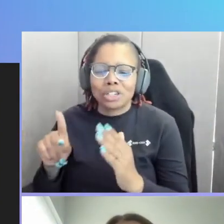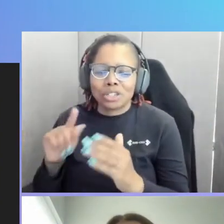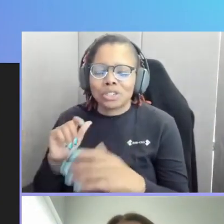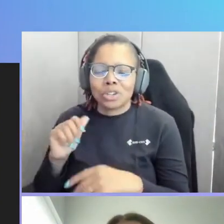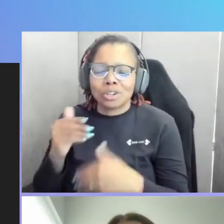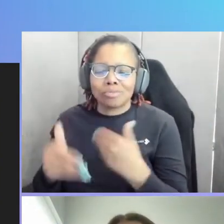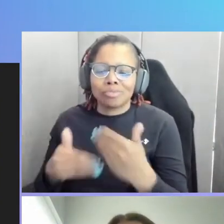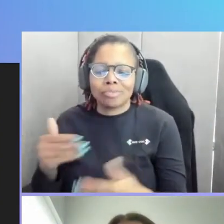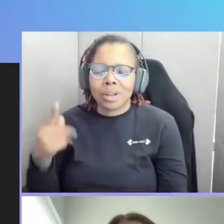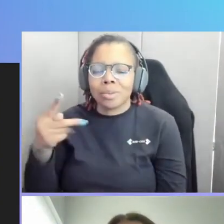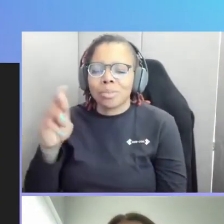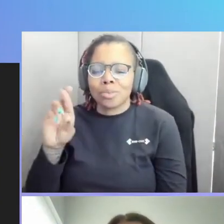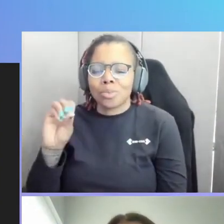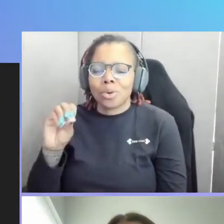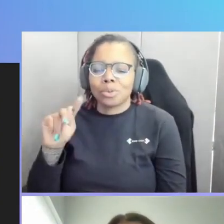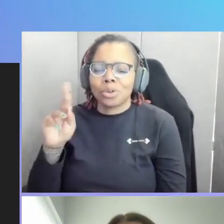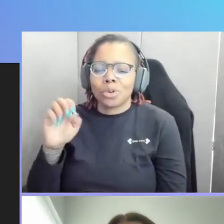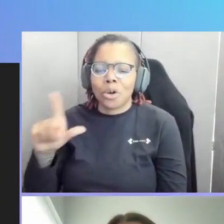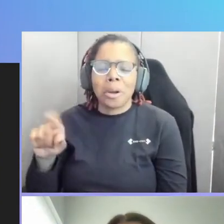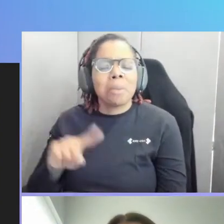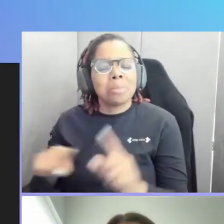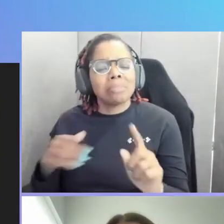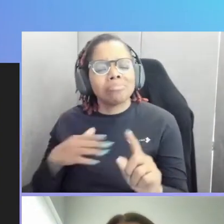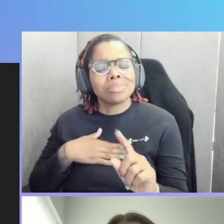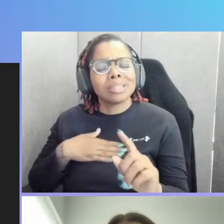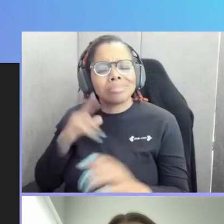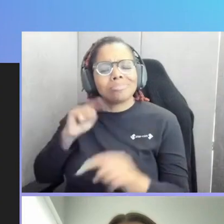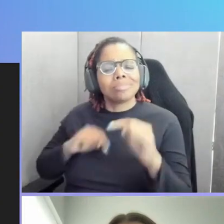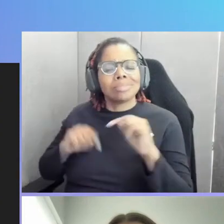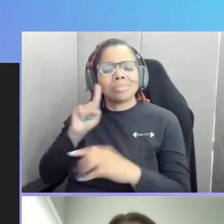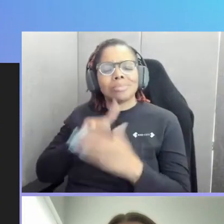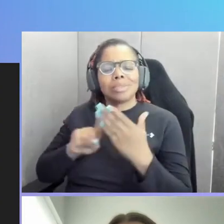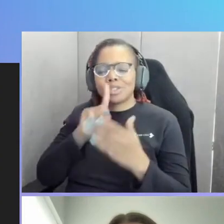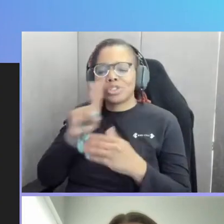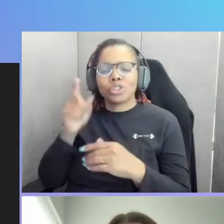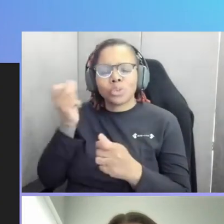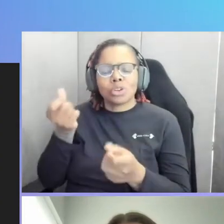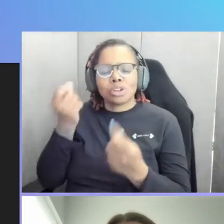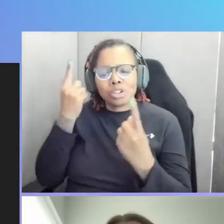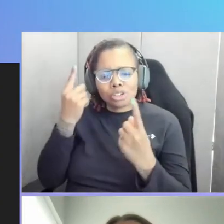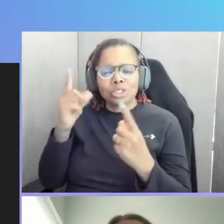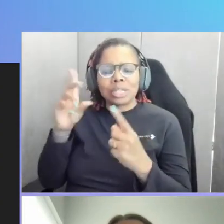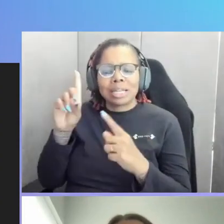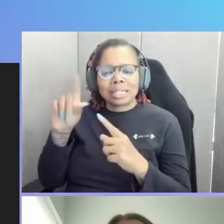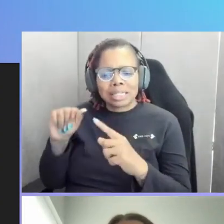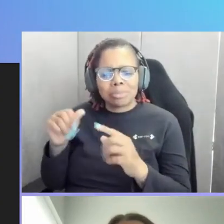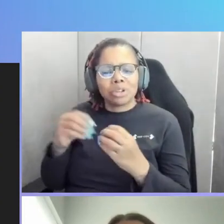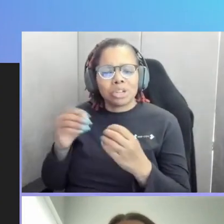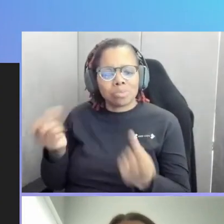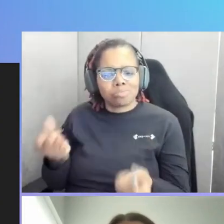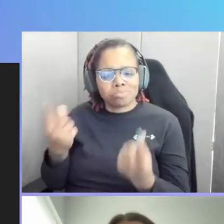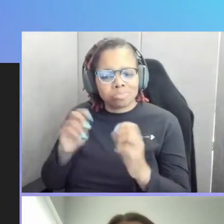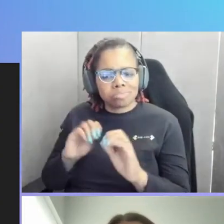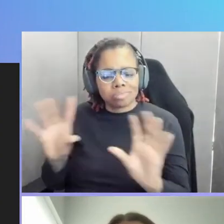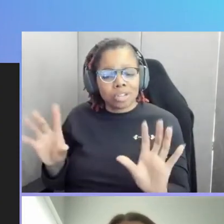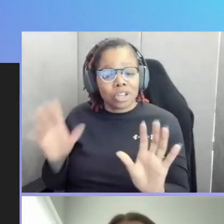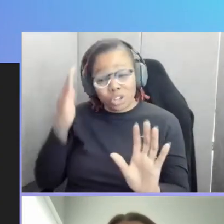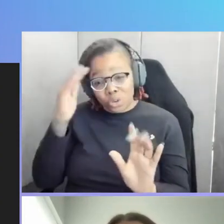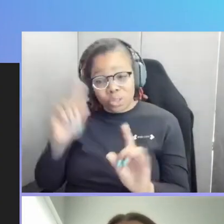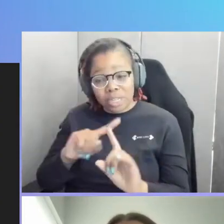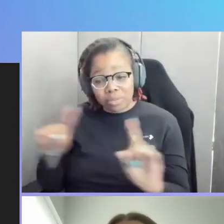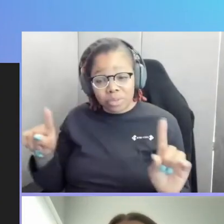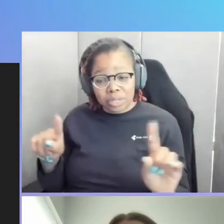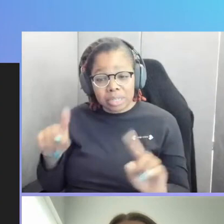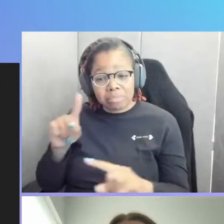take a step back and make sure that you have a baseline understanding and awareness of disabilities. So do you know the differences between